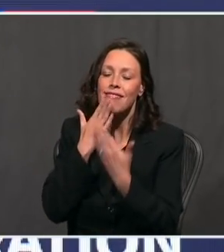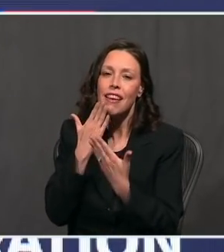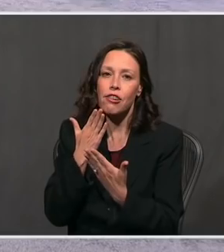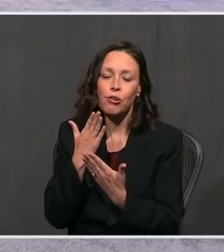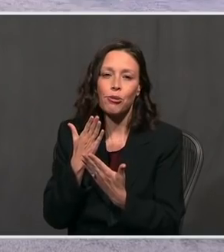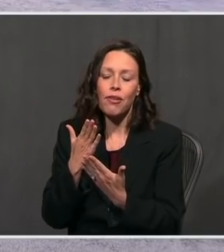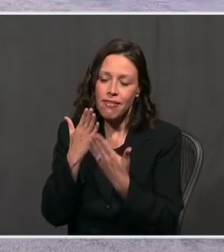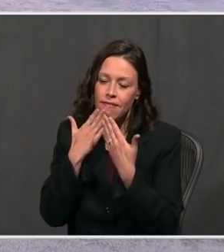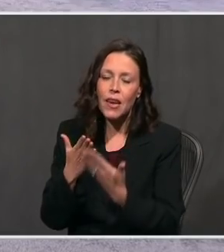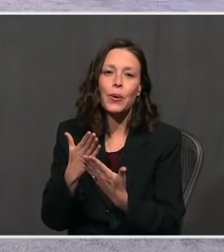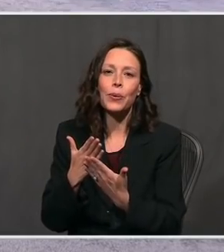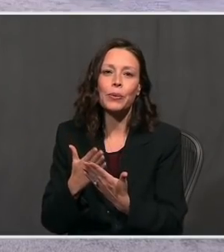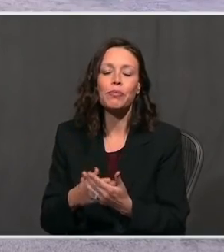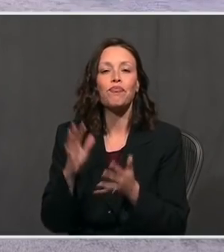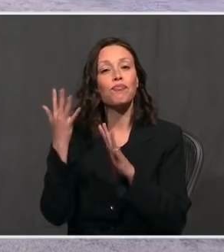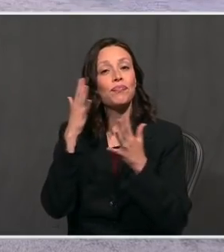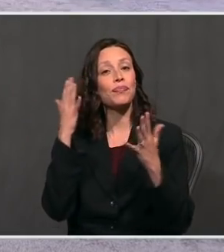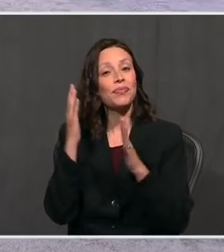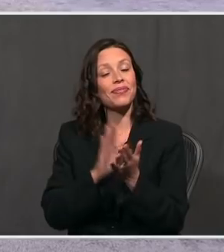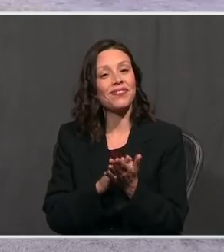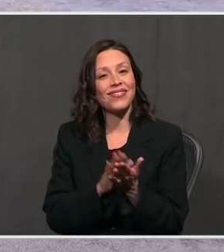grateful.